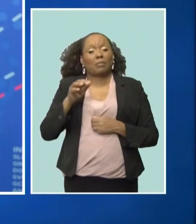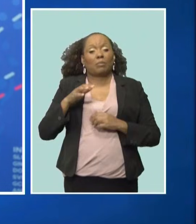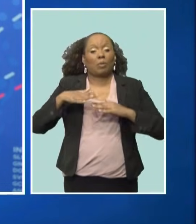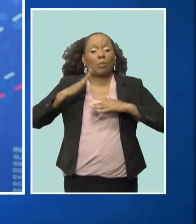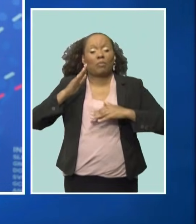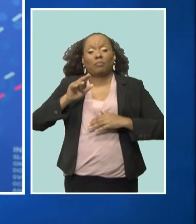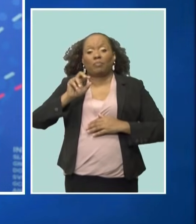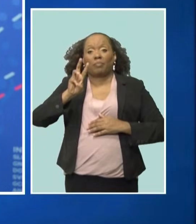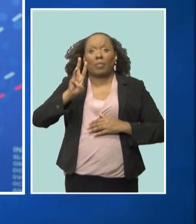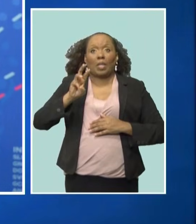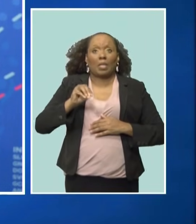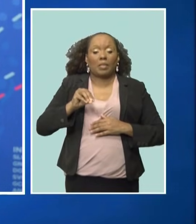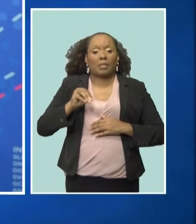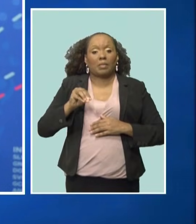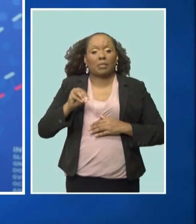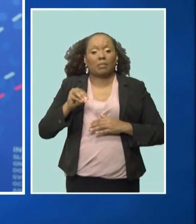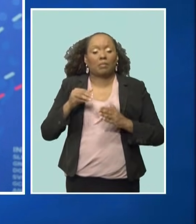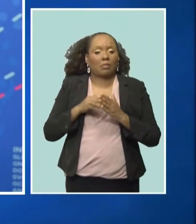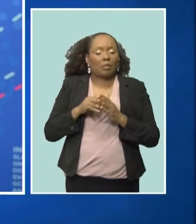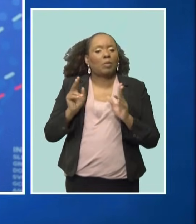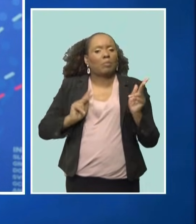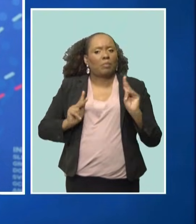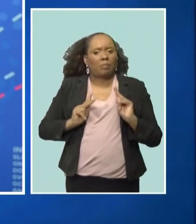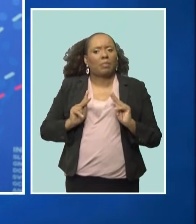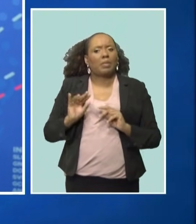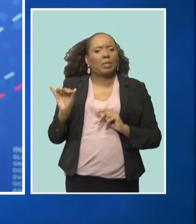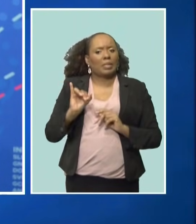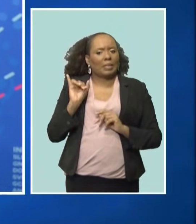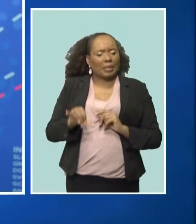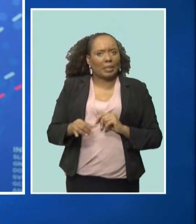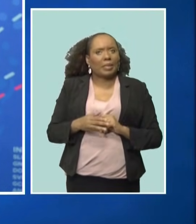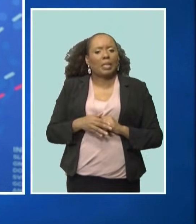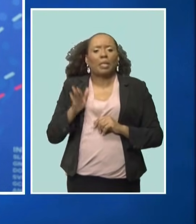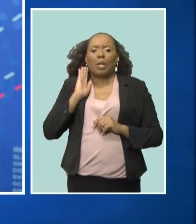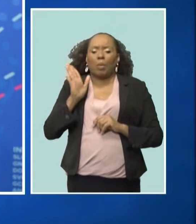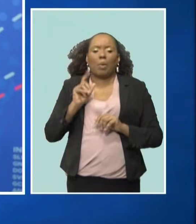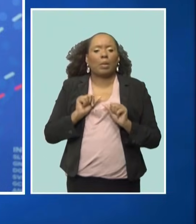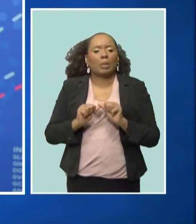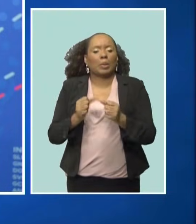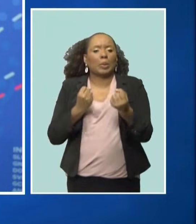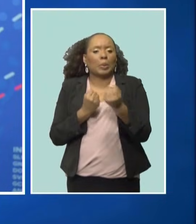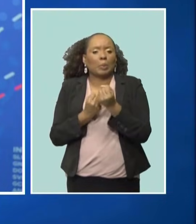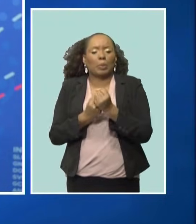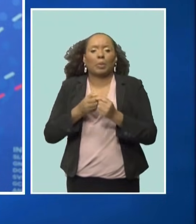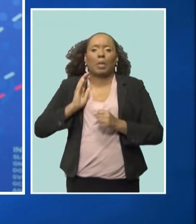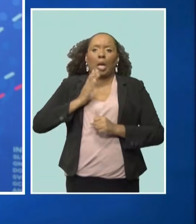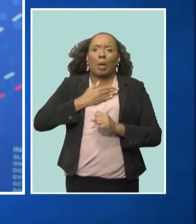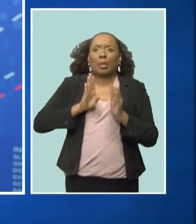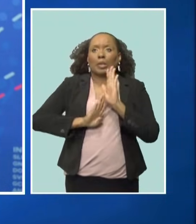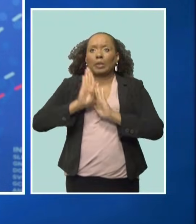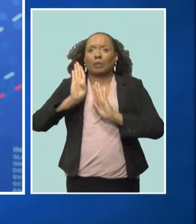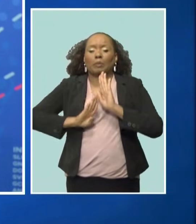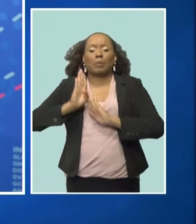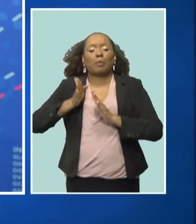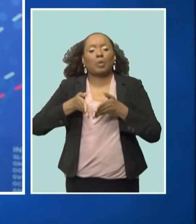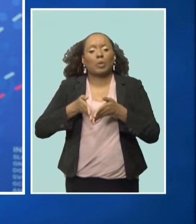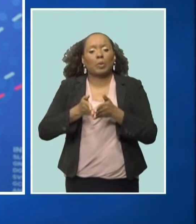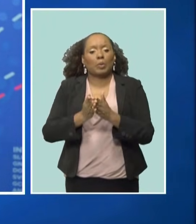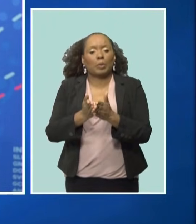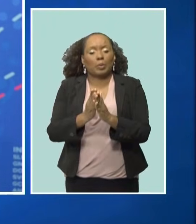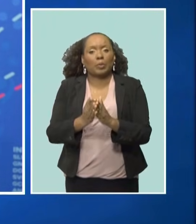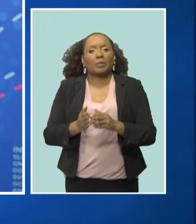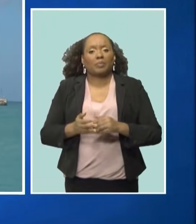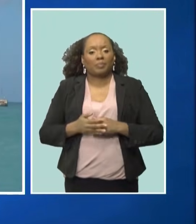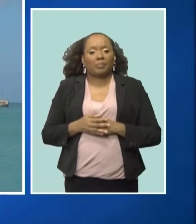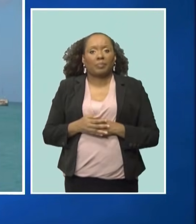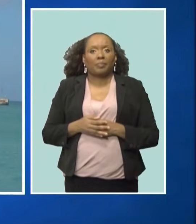60,000 air seat capacity coming into Barbados will also continue to support the development of cruise in Barbados.